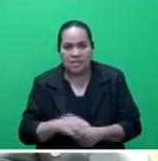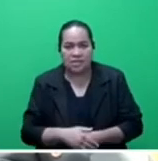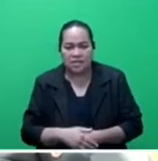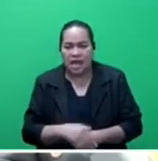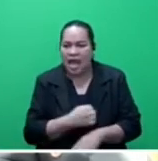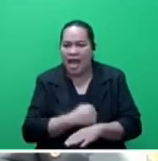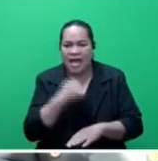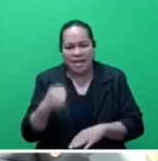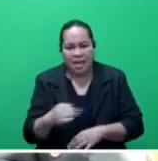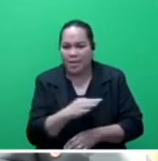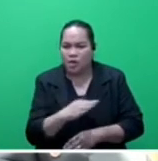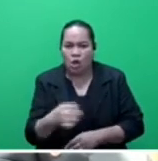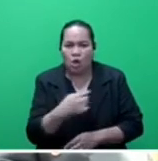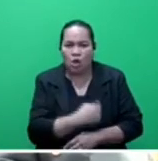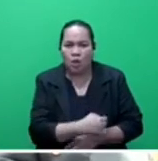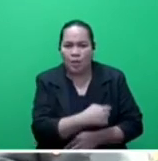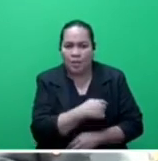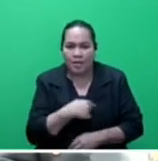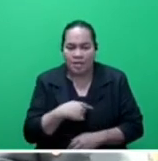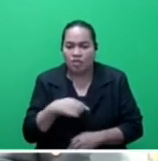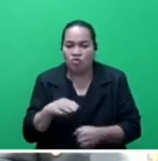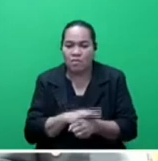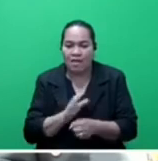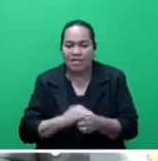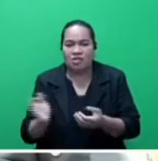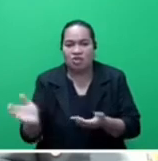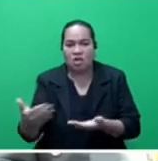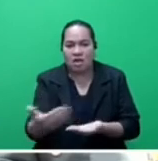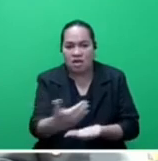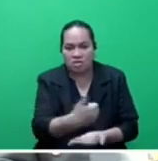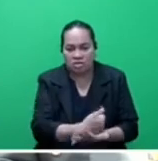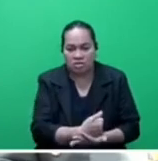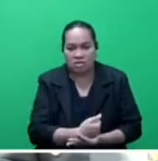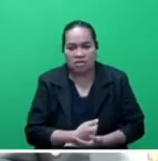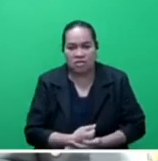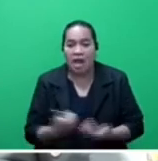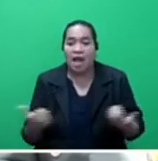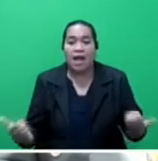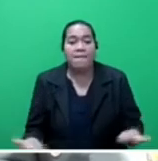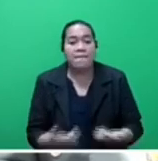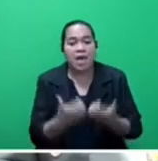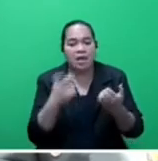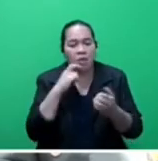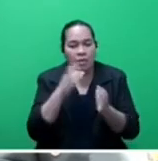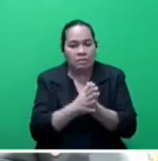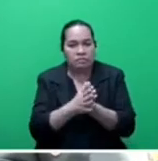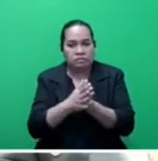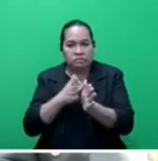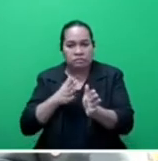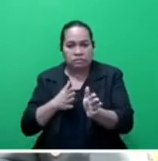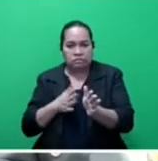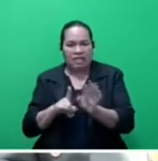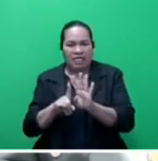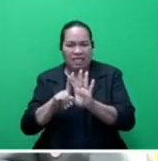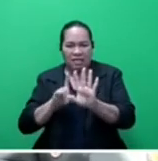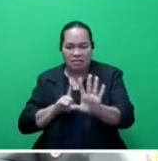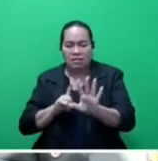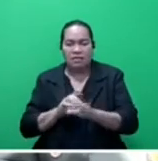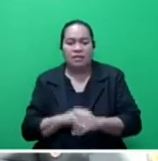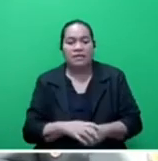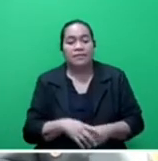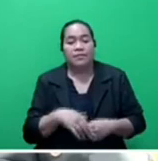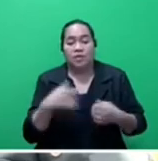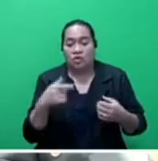not committed to making these collections, and many will be left behind. And this budget in many